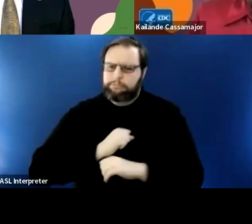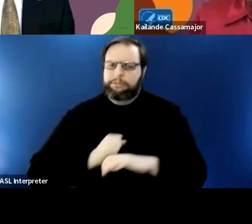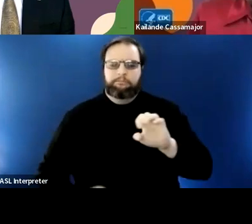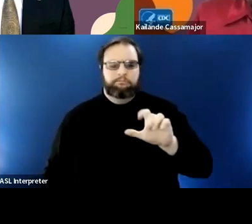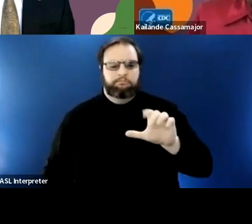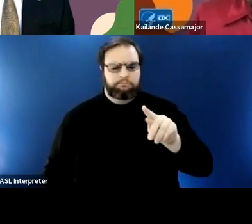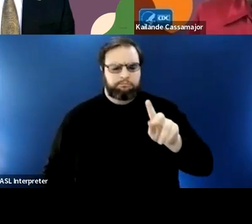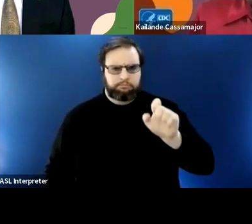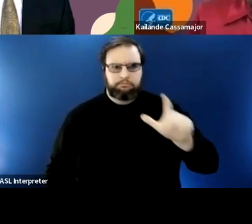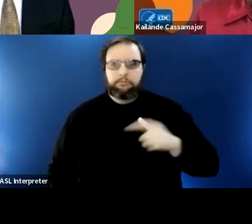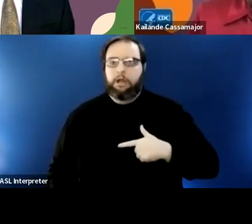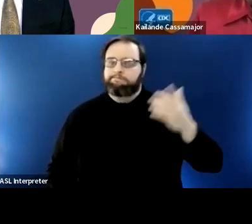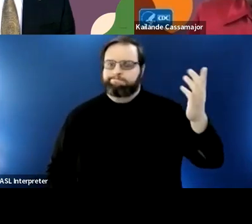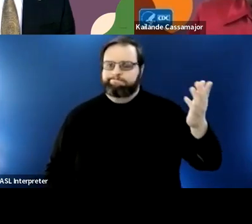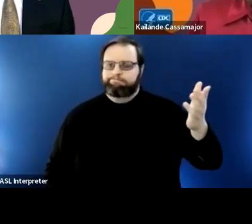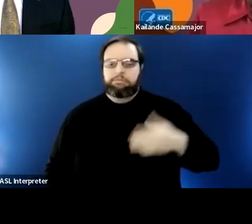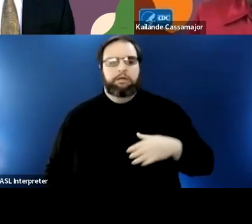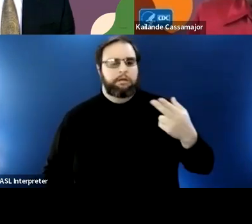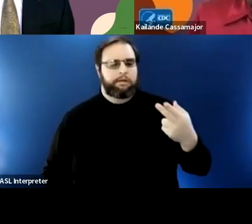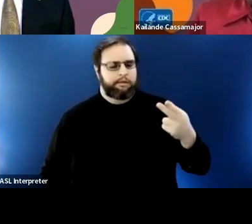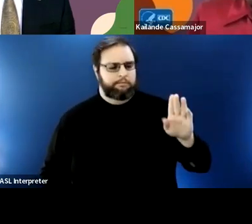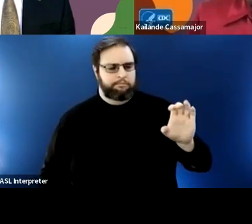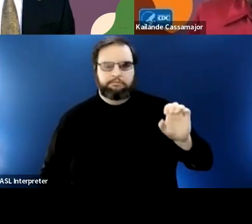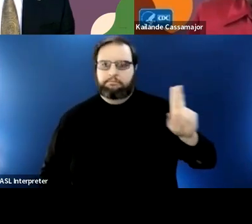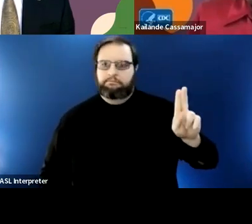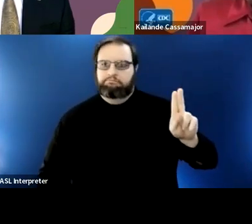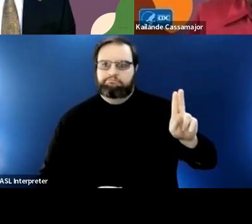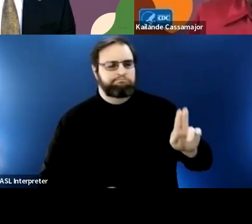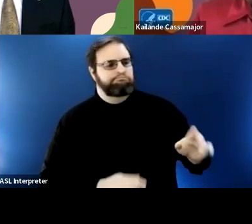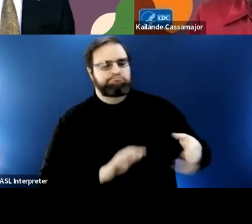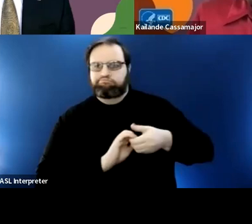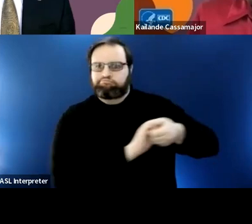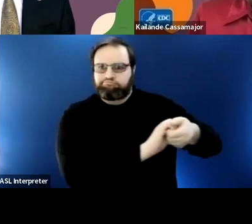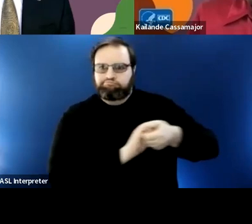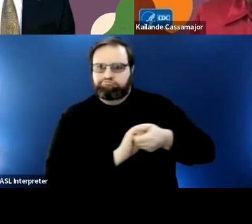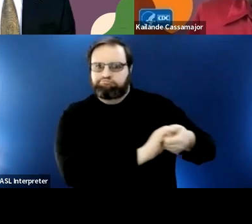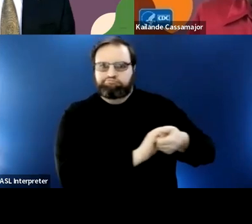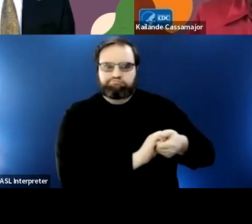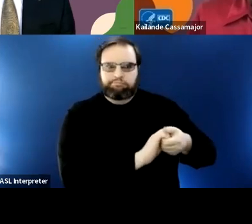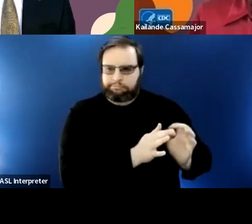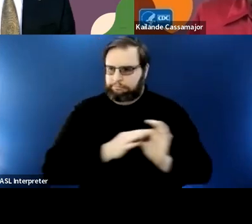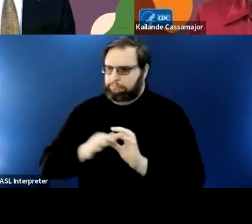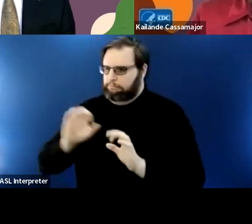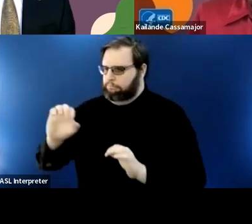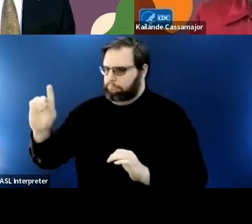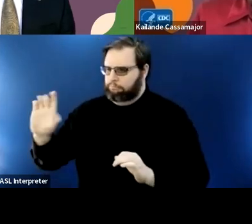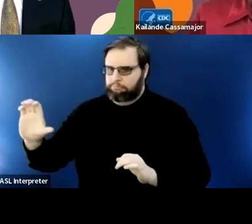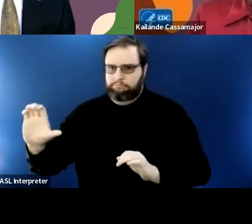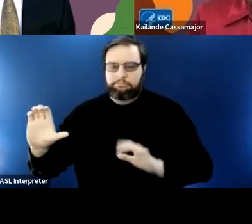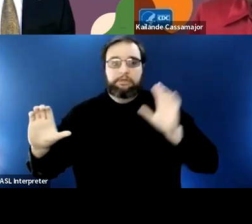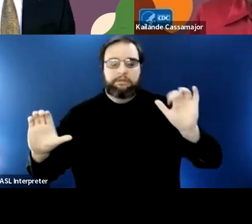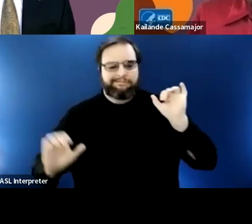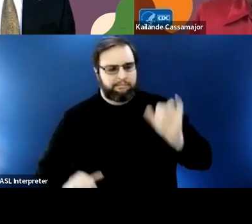speak to this concept of the HBCU liaison officer, or the CDC liaison officer, having that